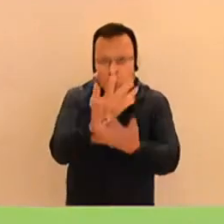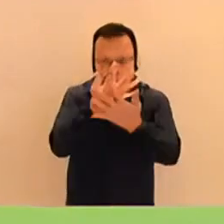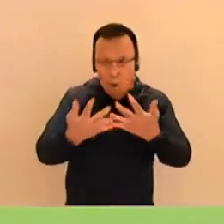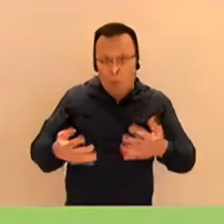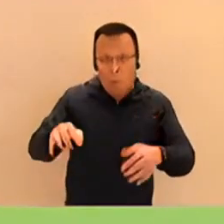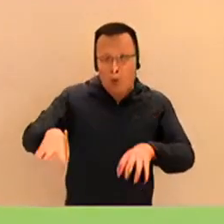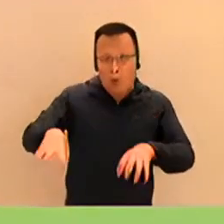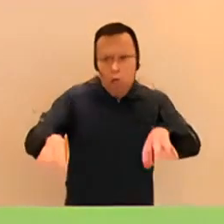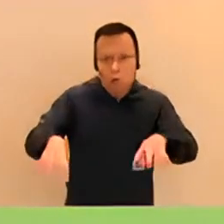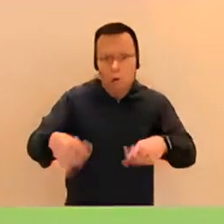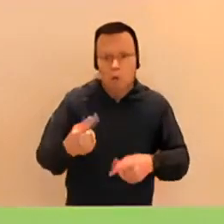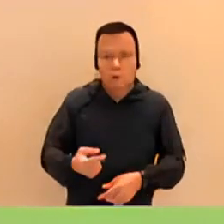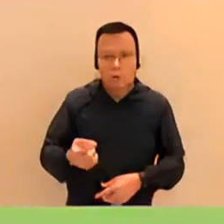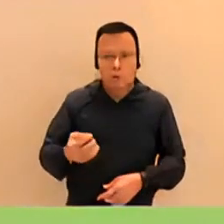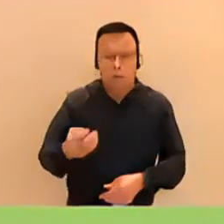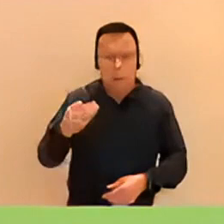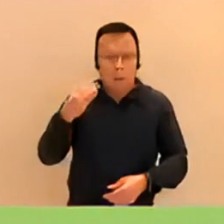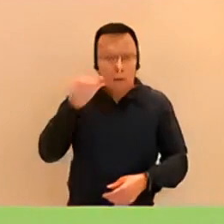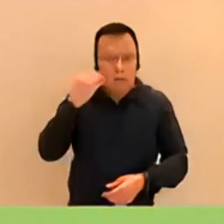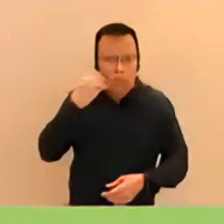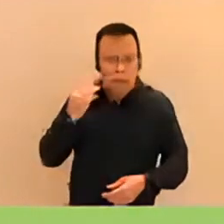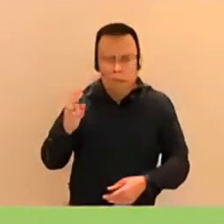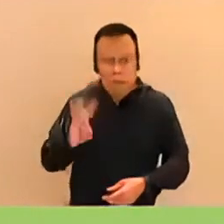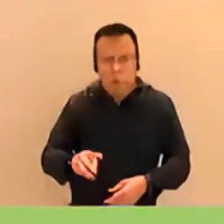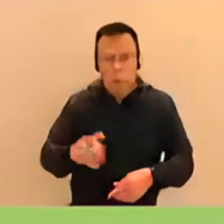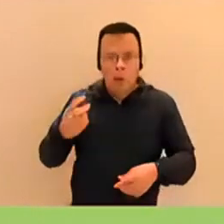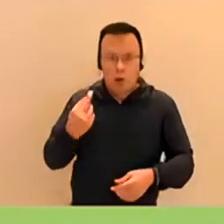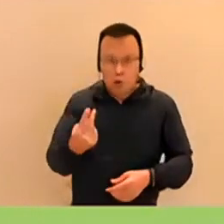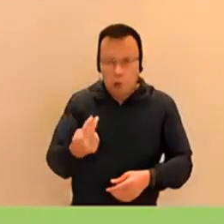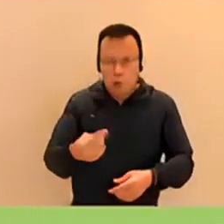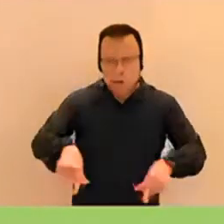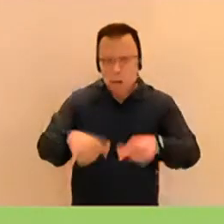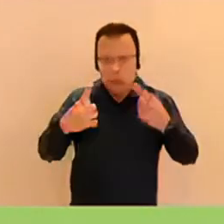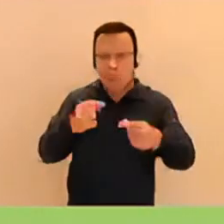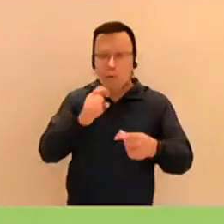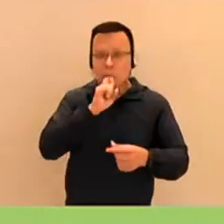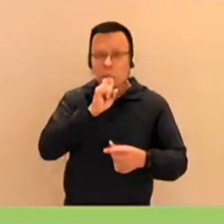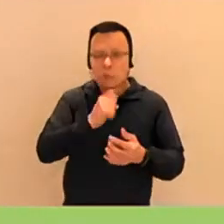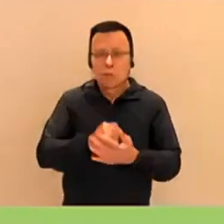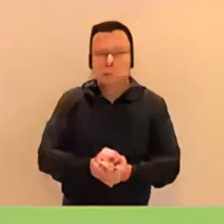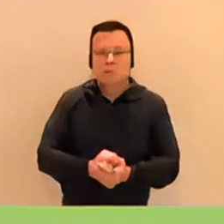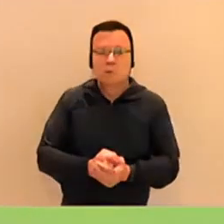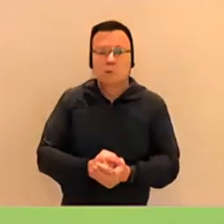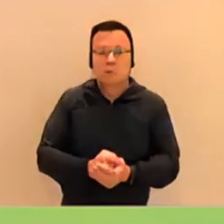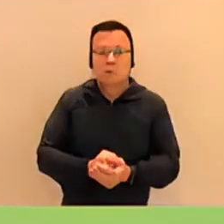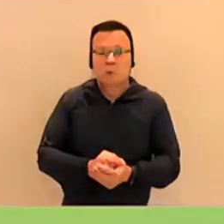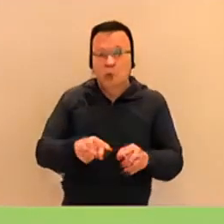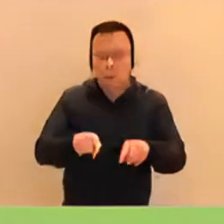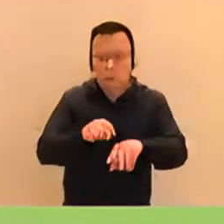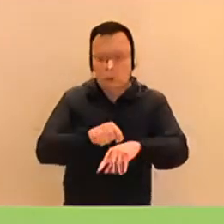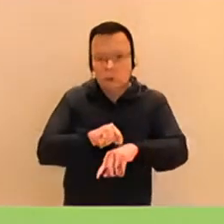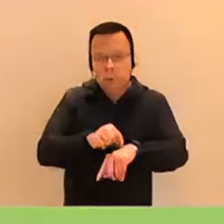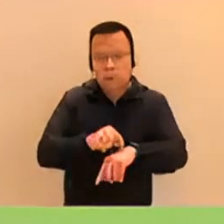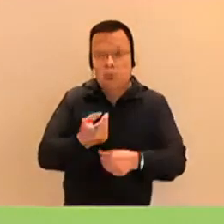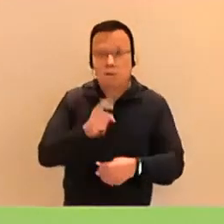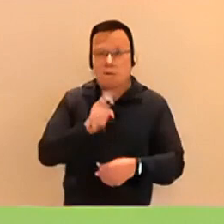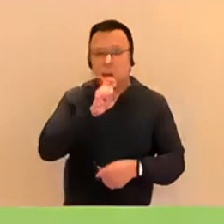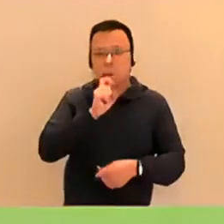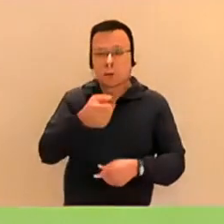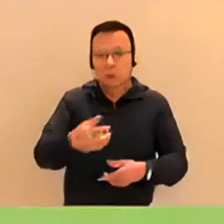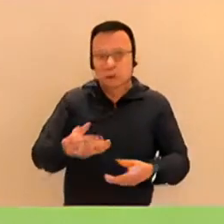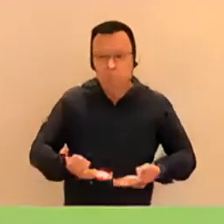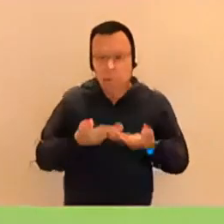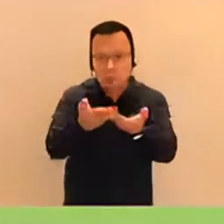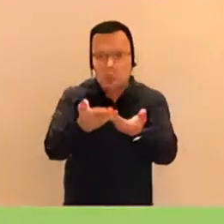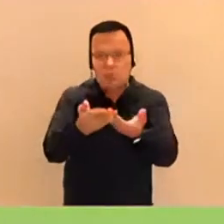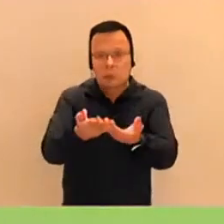Now, the planning adopts the ecological urbanism concept. Now, large open spaces and riverside